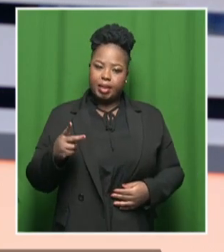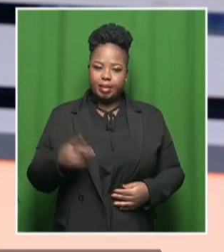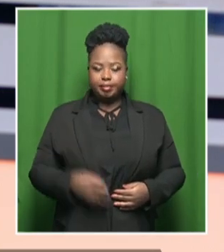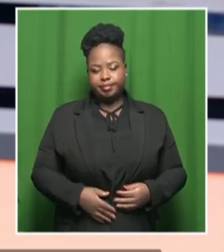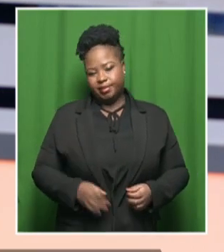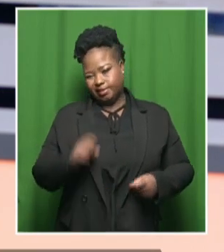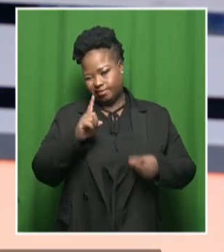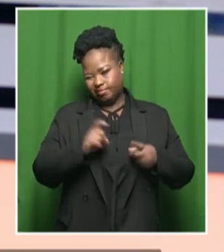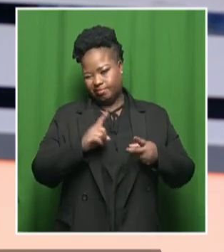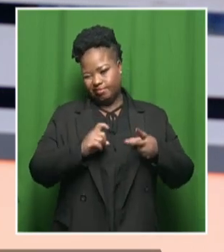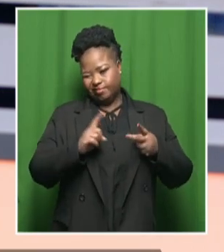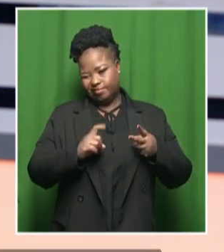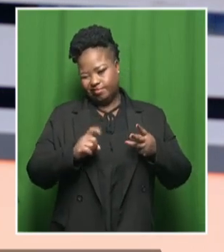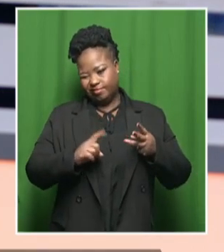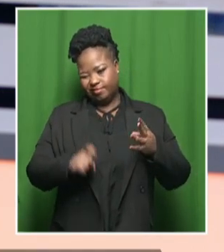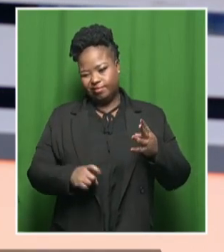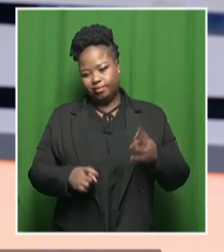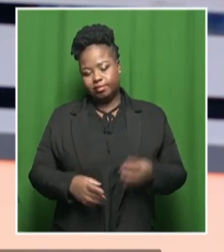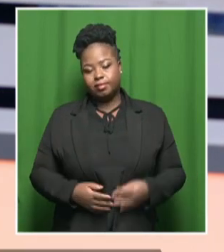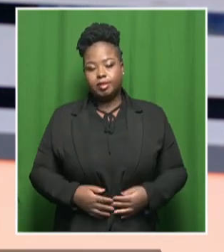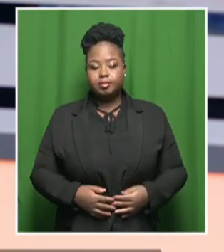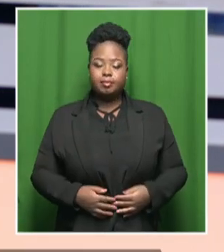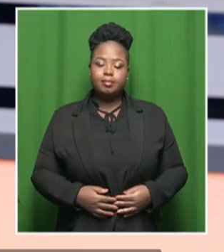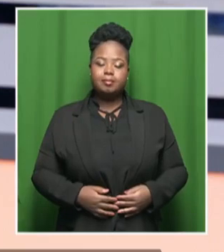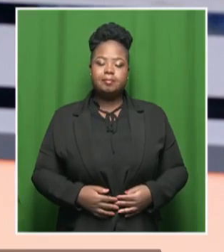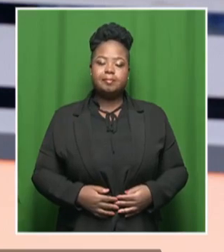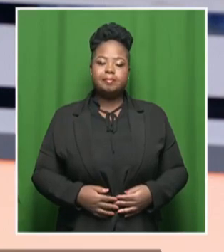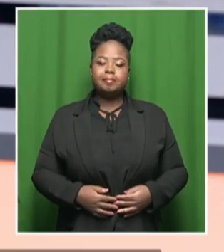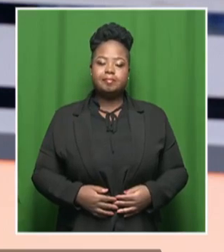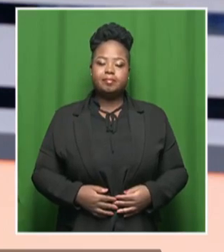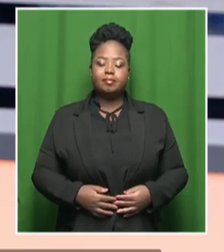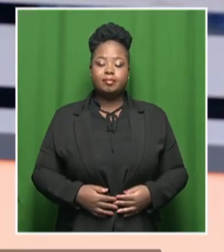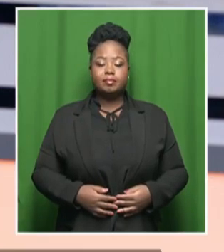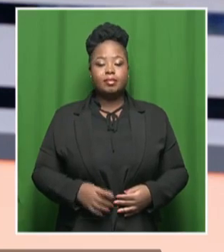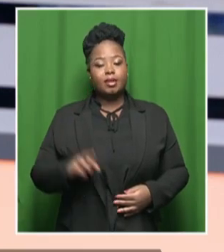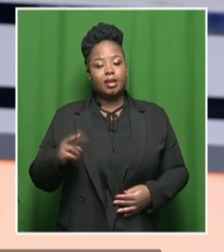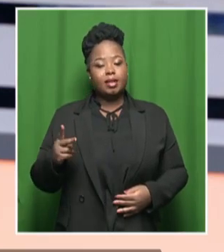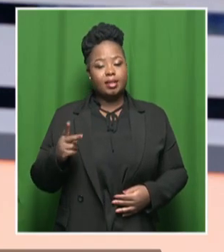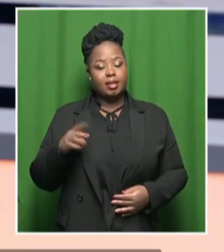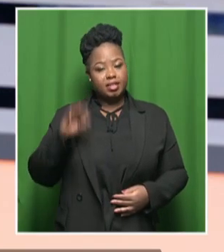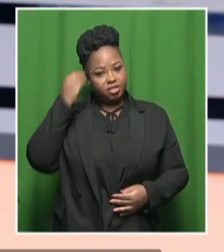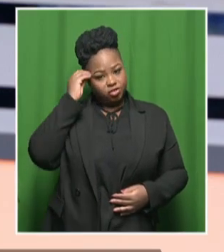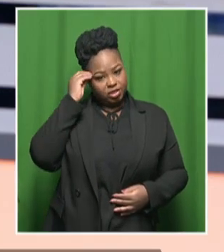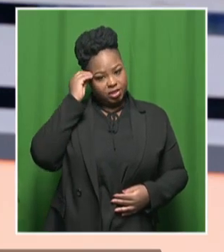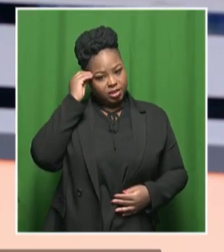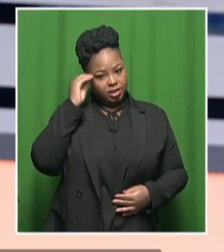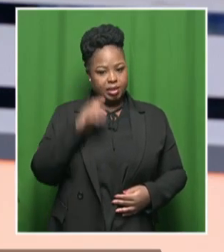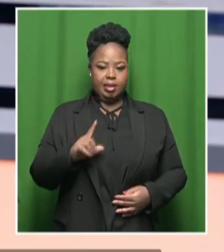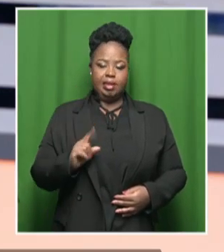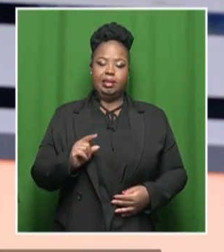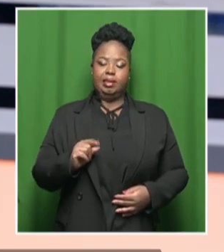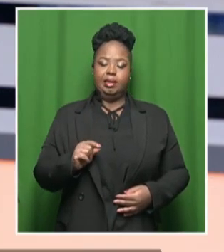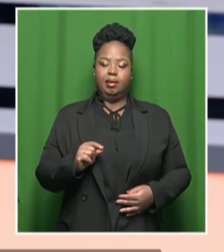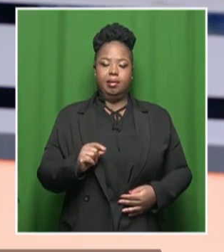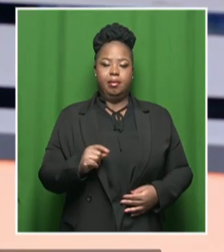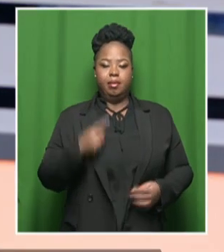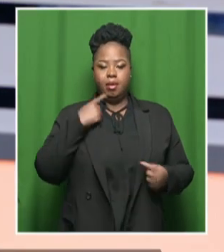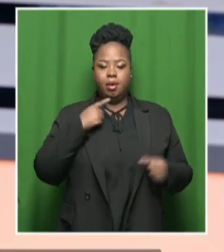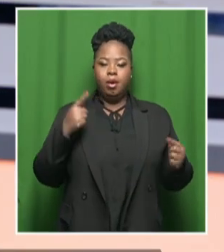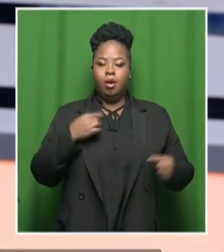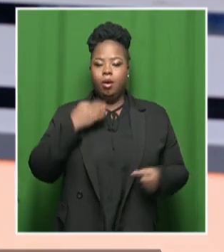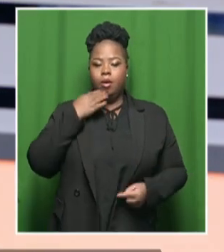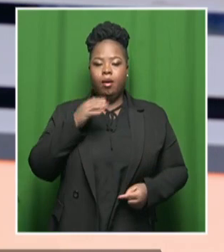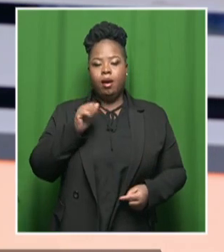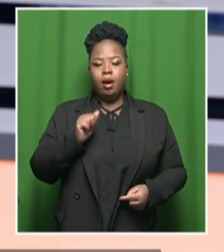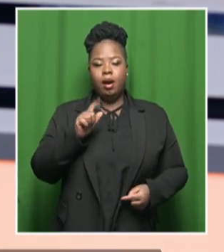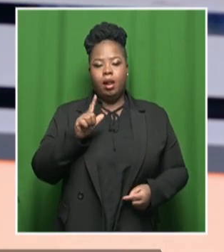few issues as I've got you here for a very short amount of time. Quite an interesting statement that was made by Aliko